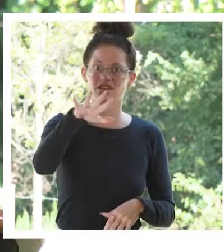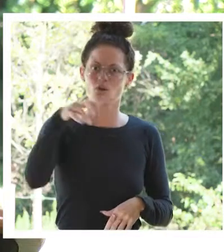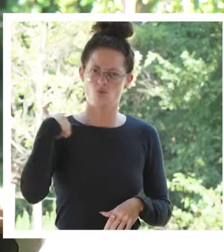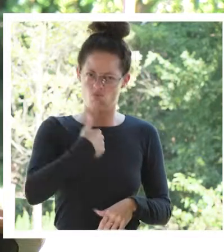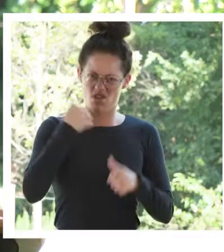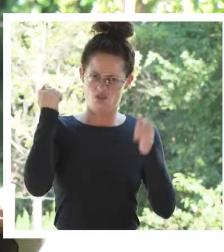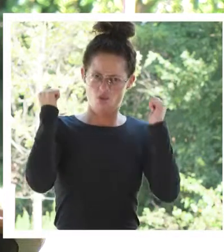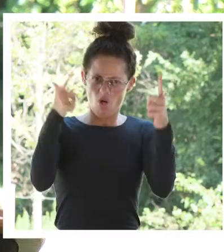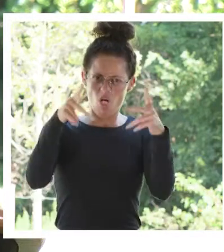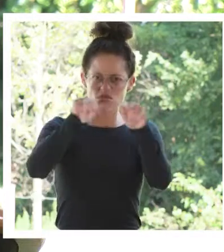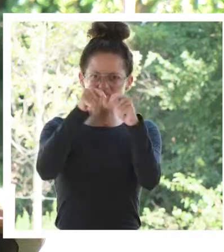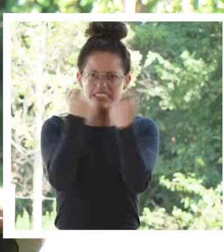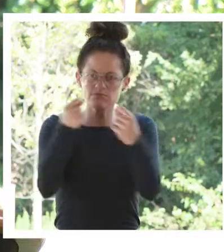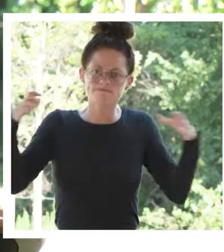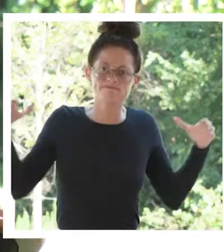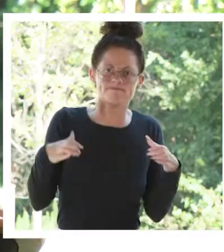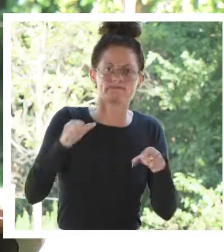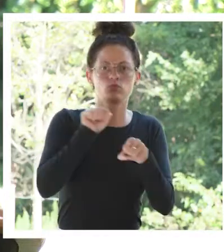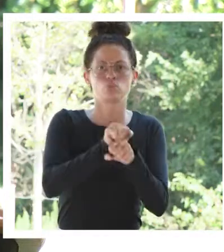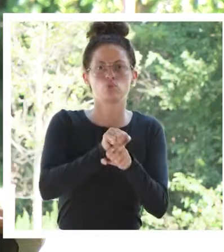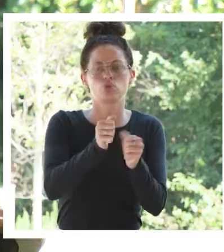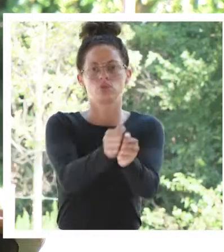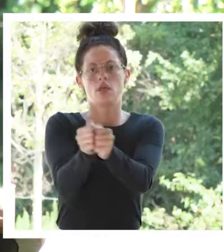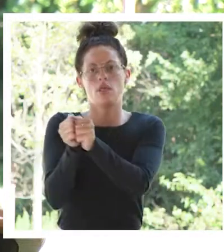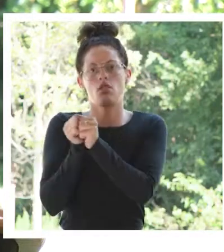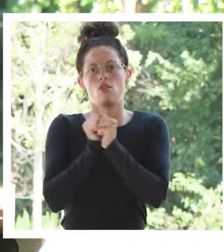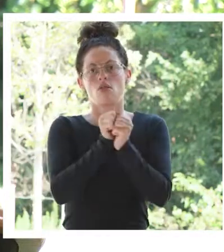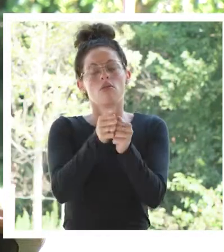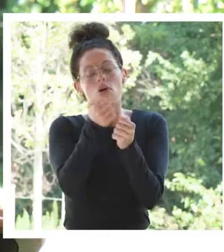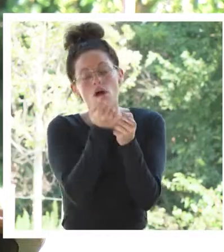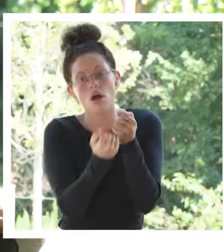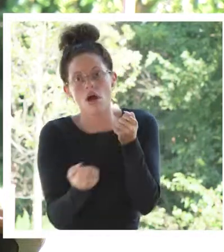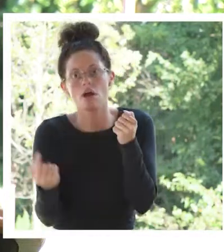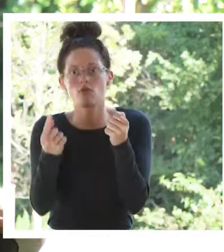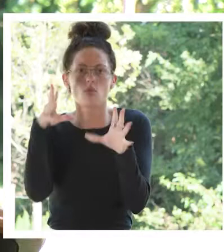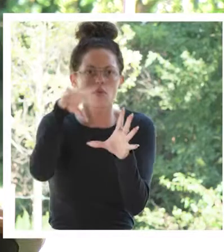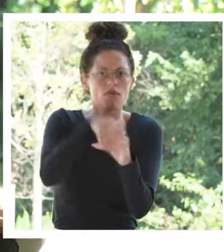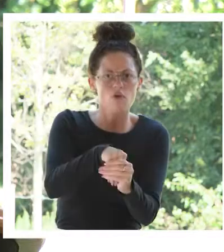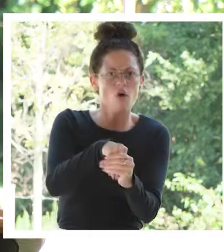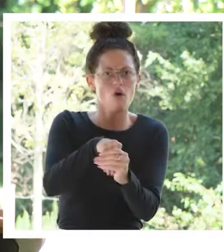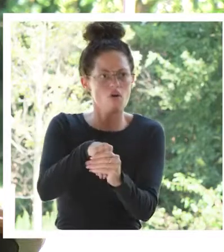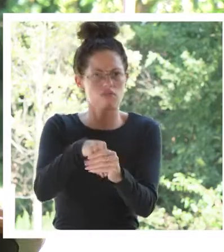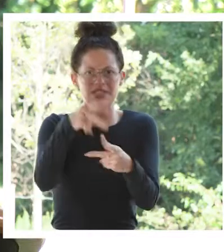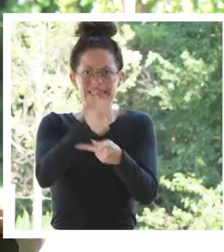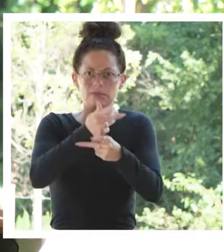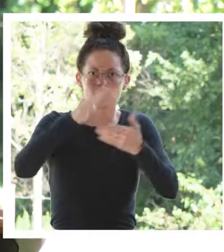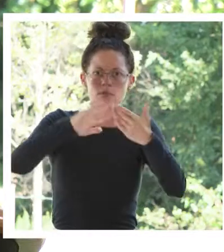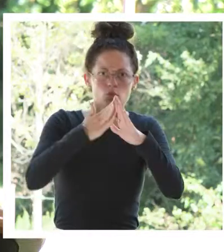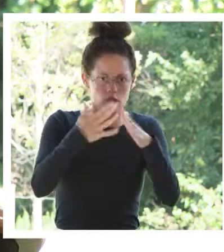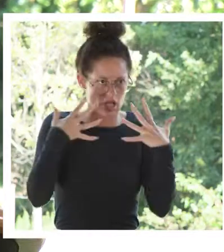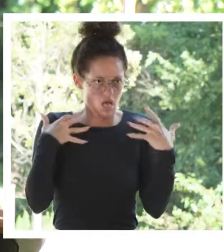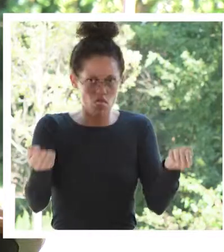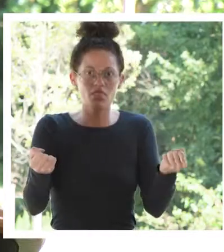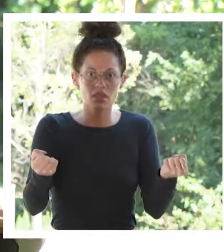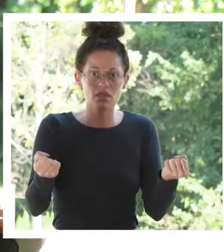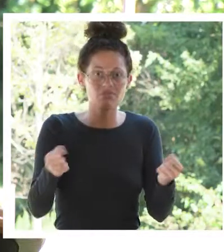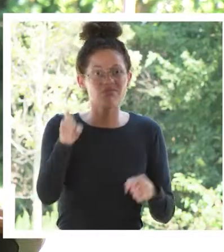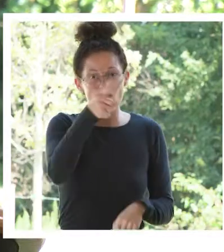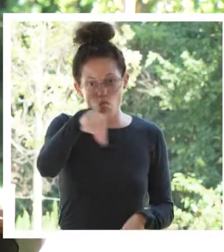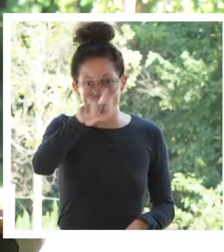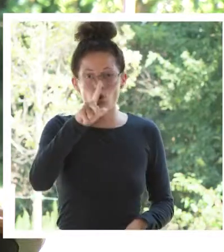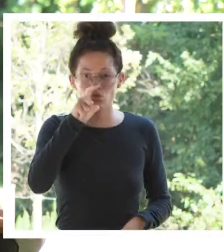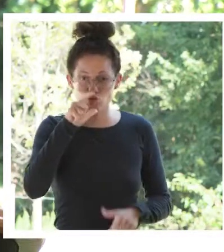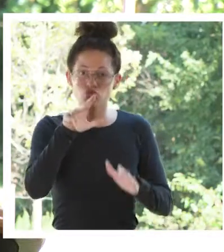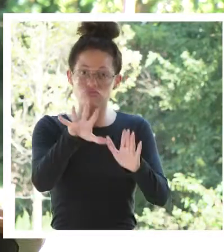pandemic. Everyone played a role in helping to keep our community healthy, including those who even chose to go and get vaccinated